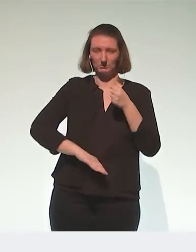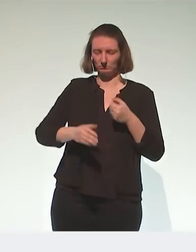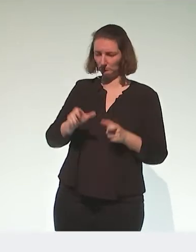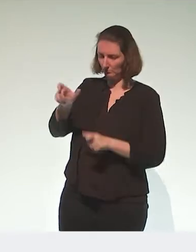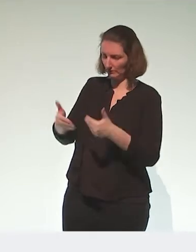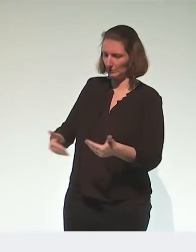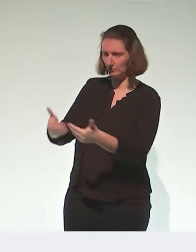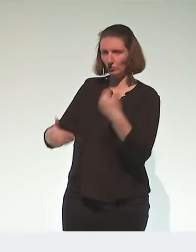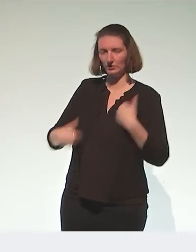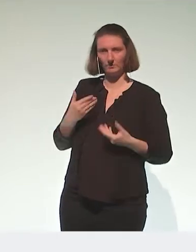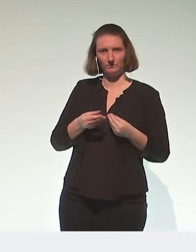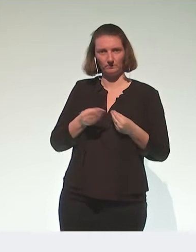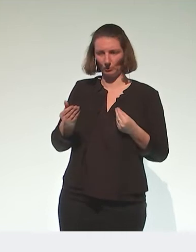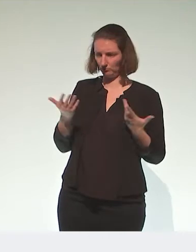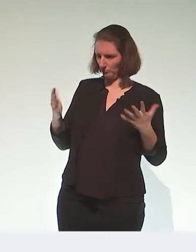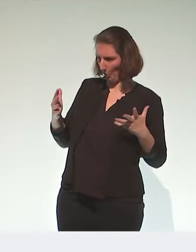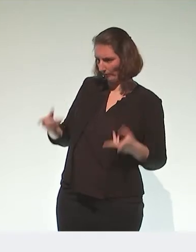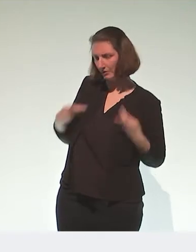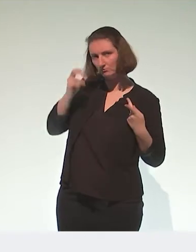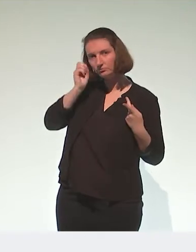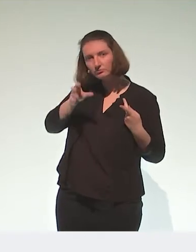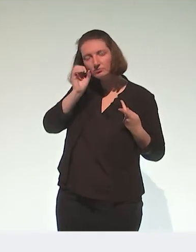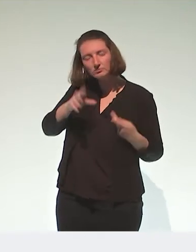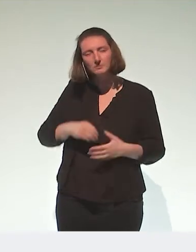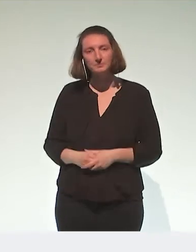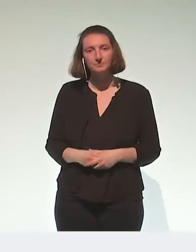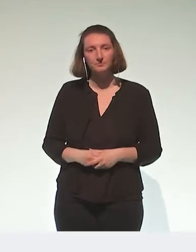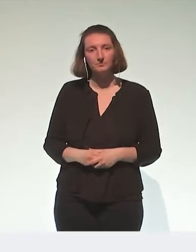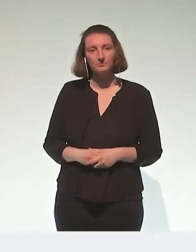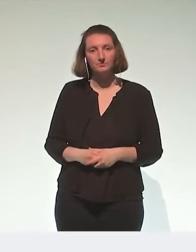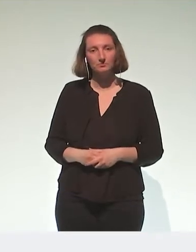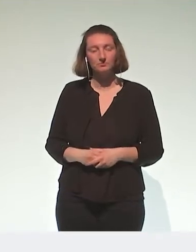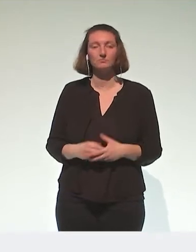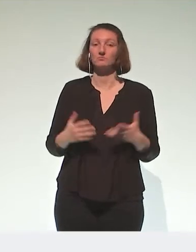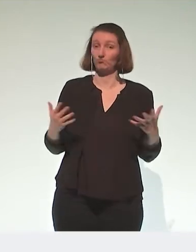Accessibility is a key factor in the daily lives of persons with disabilities.